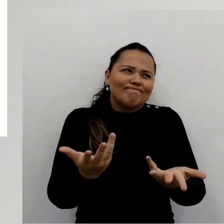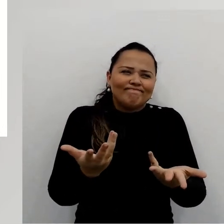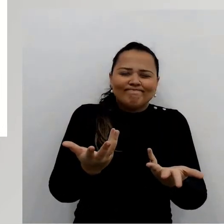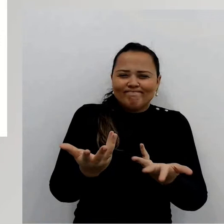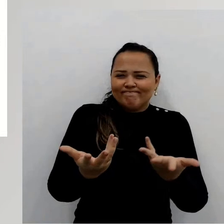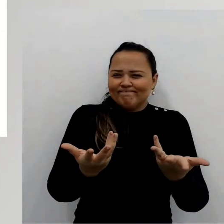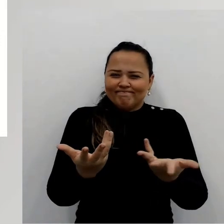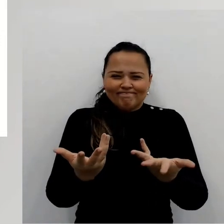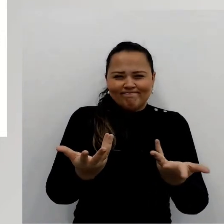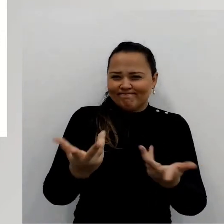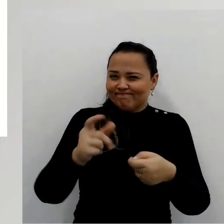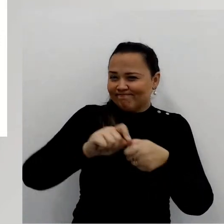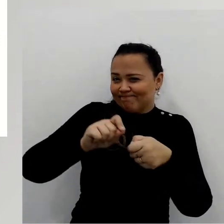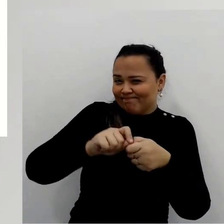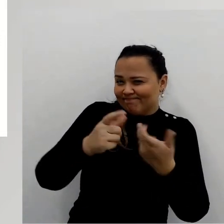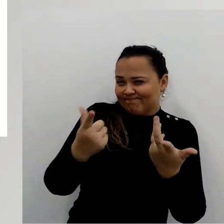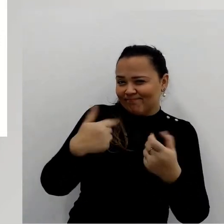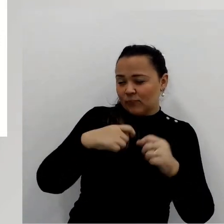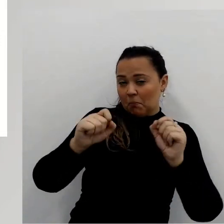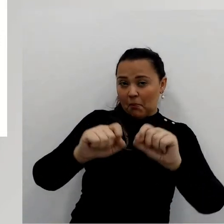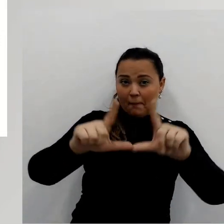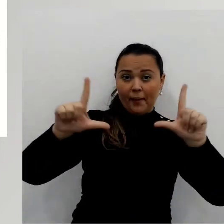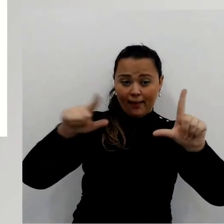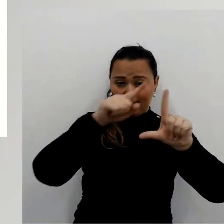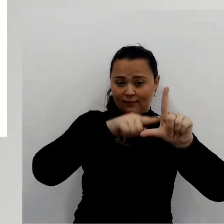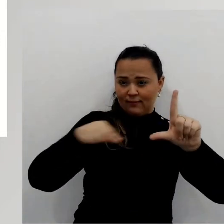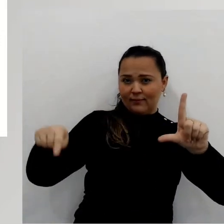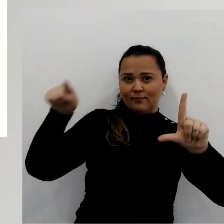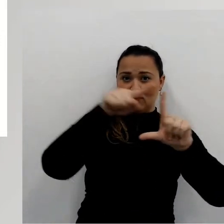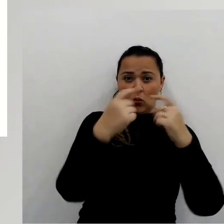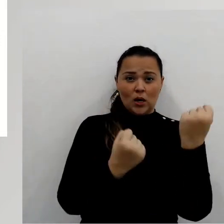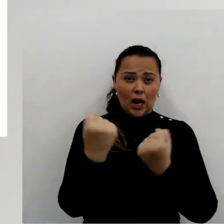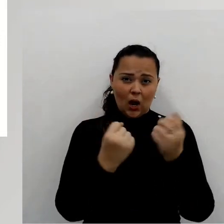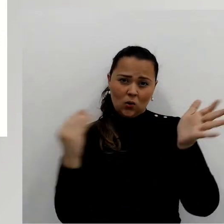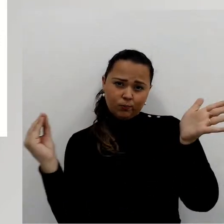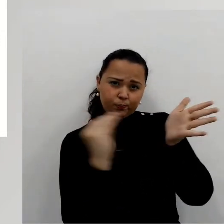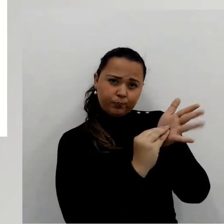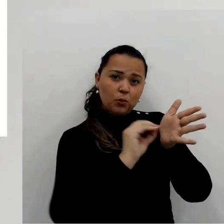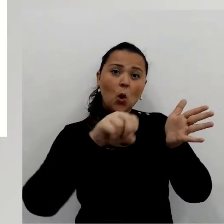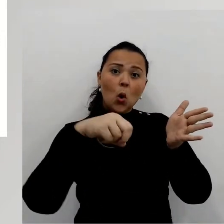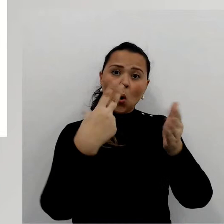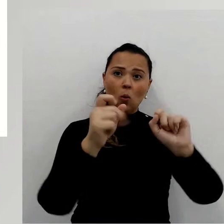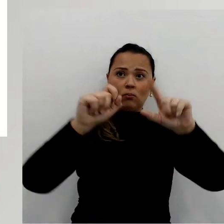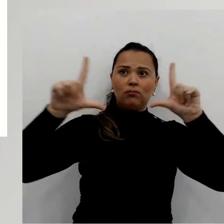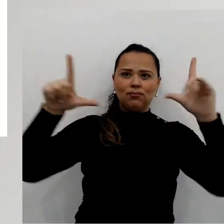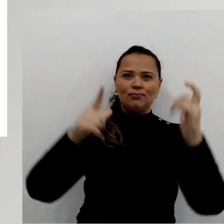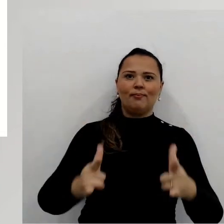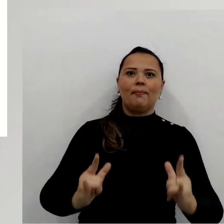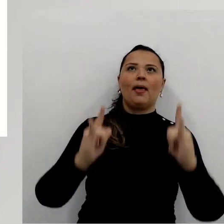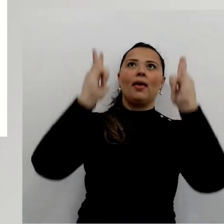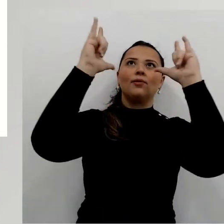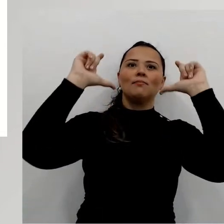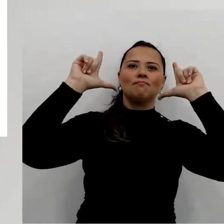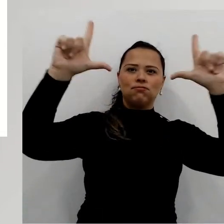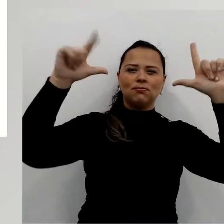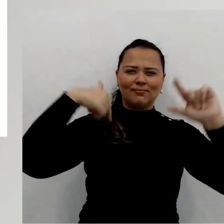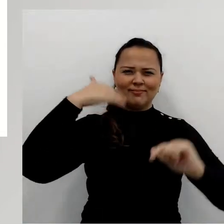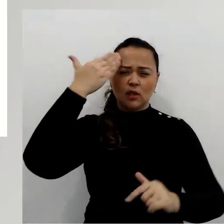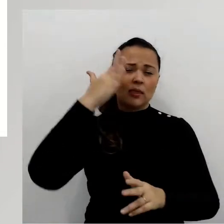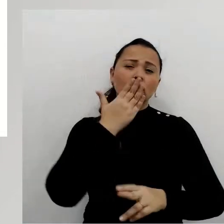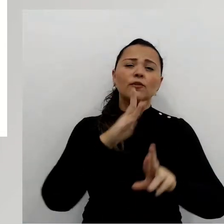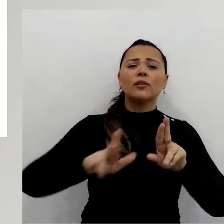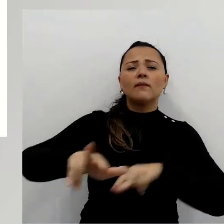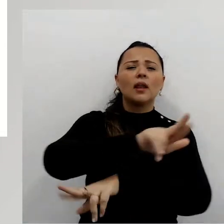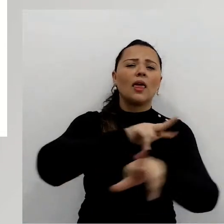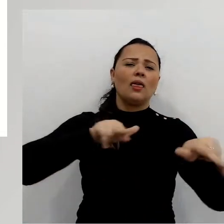it is to just make a sign that's going to sit on a table like a shelf talker. So all of these variable techniques create a whole